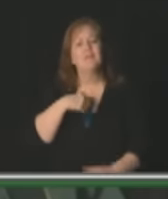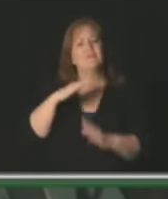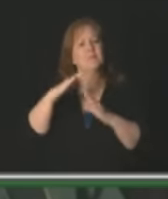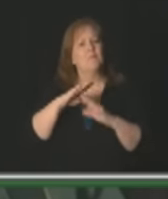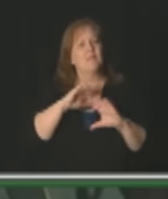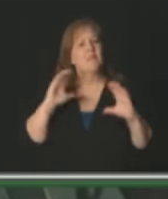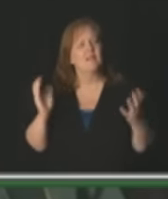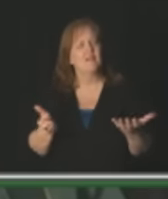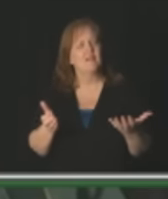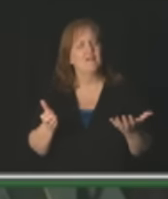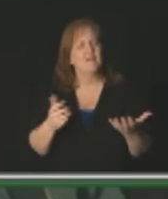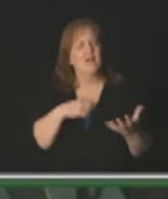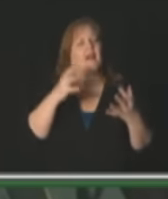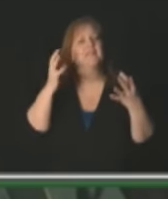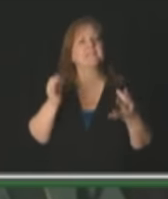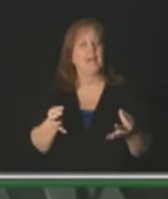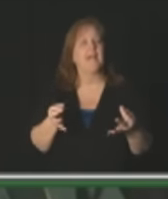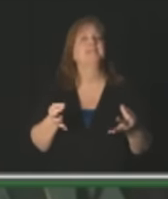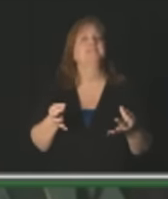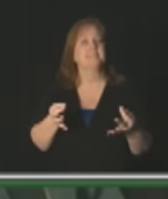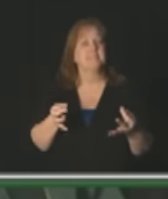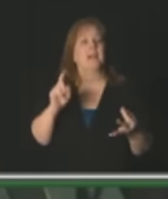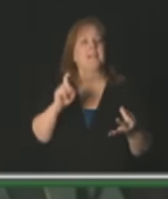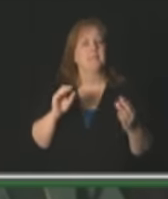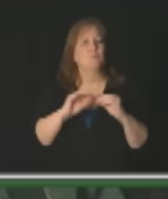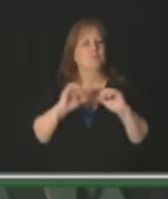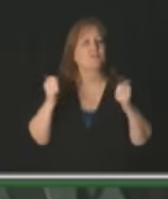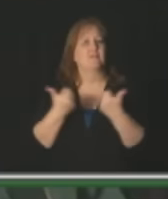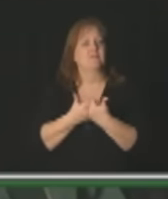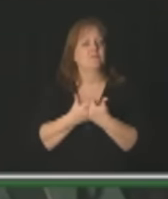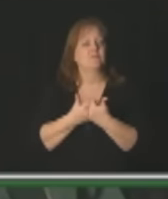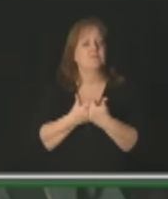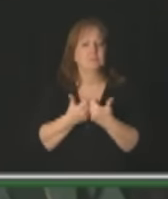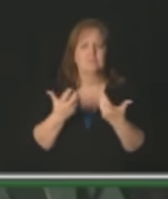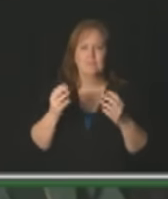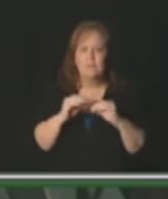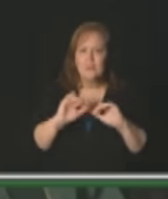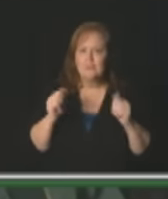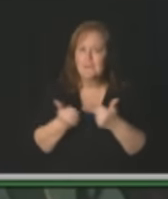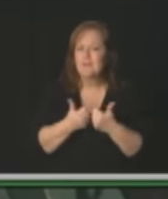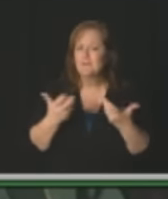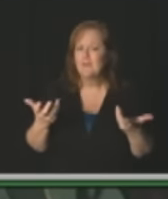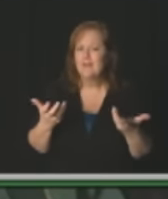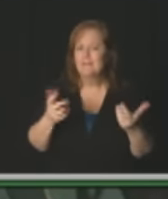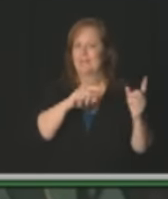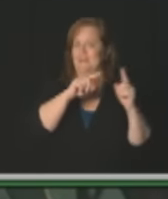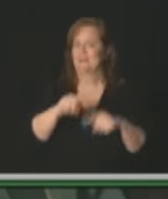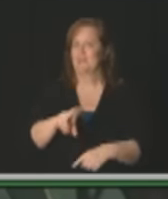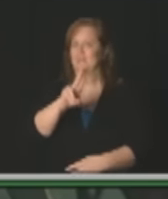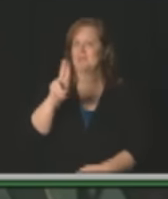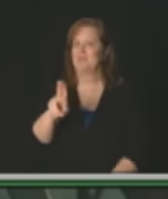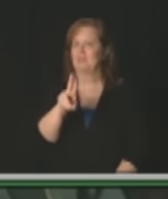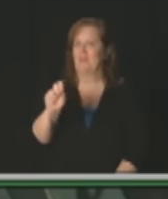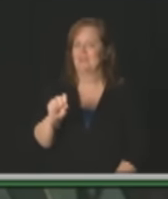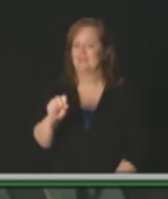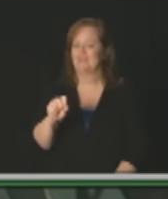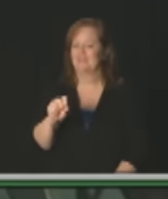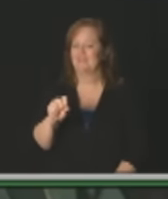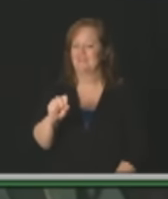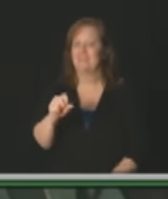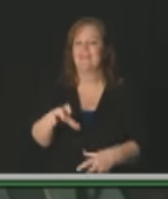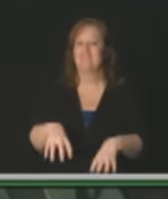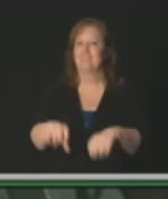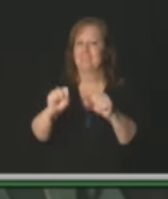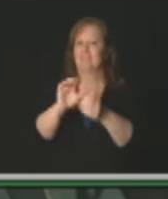I decided to do something a little bit more challenging. And what's more challenging than coming to the United States and pursuing a